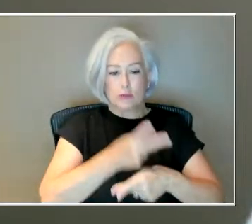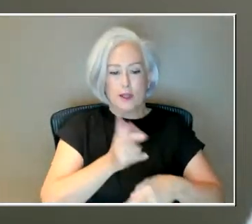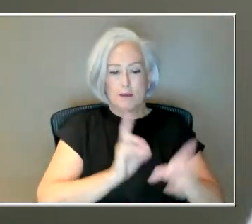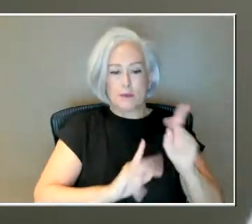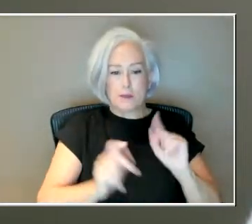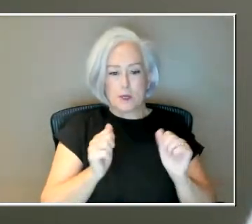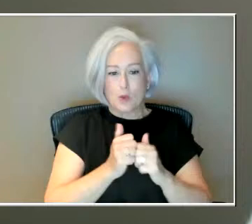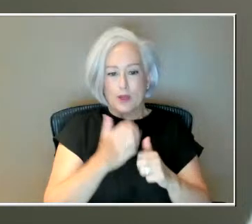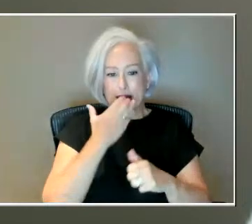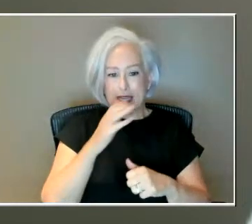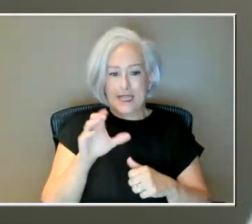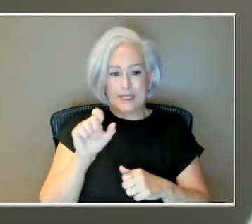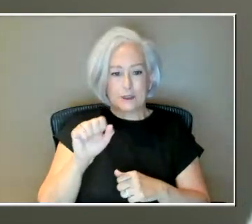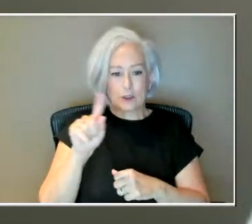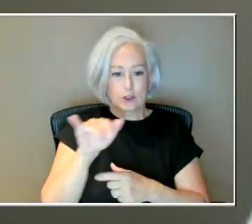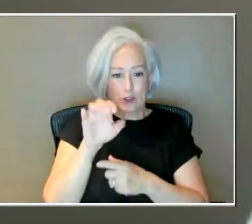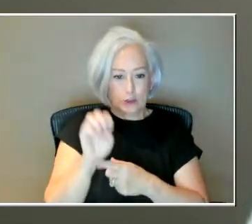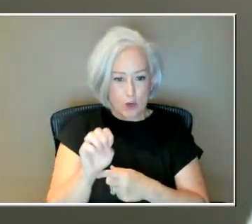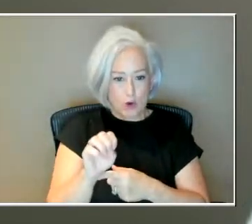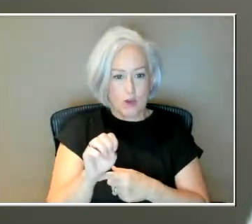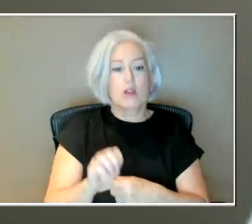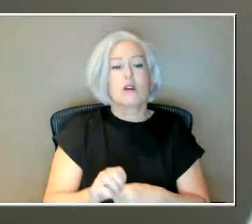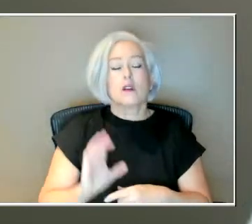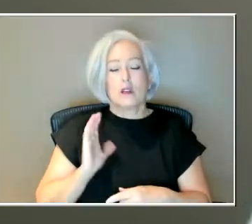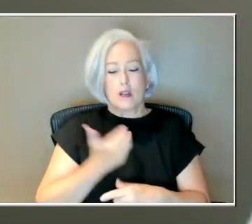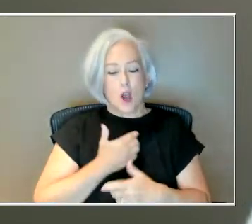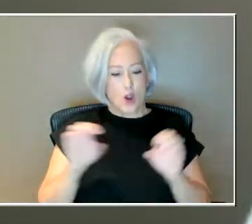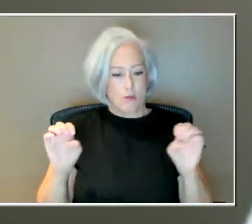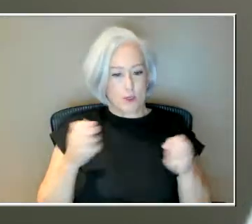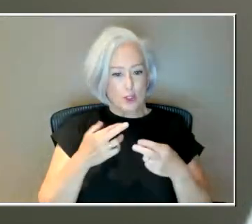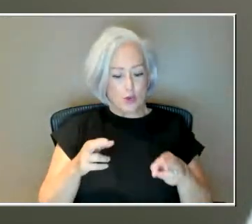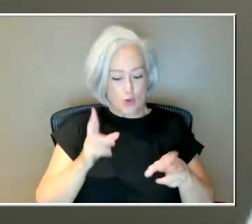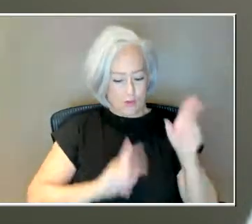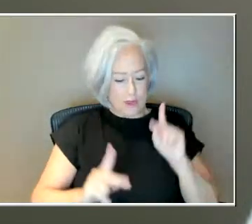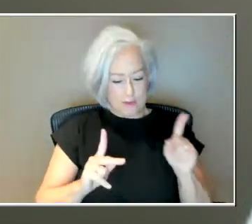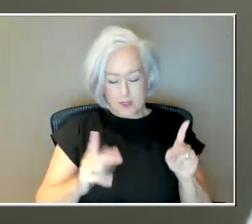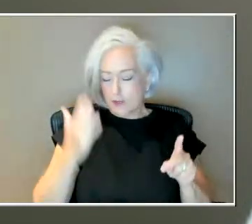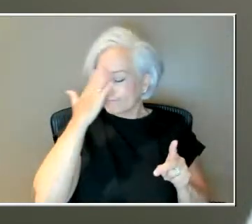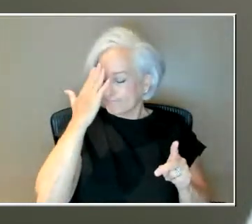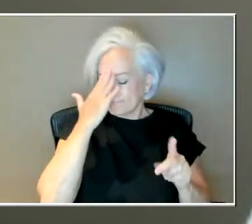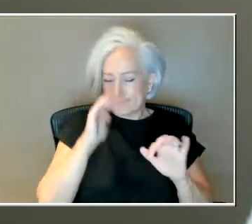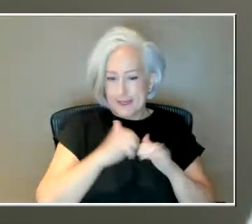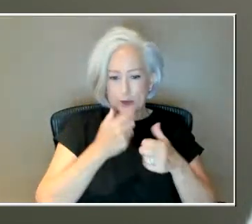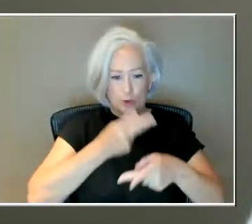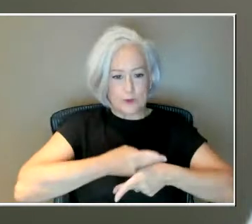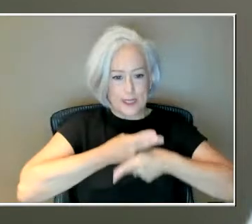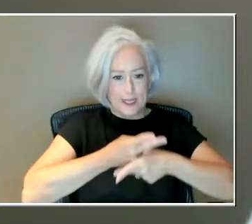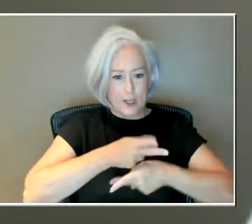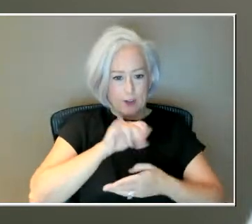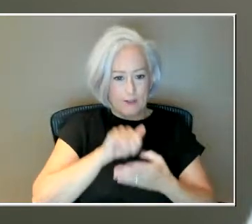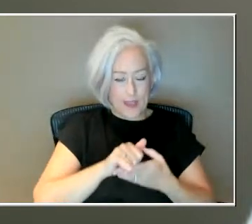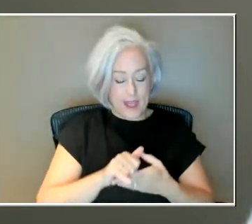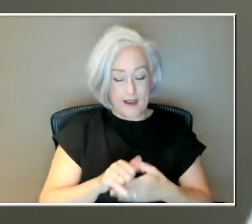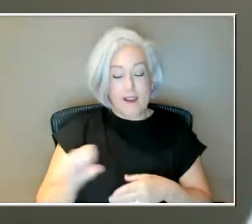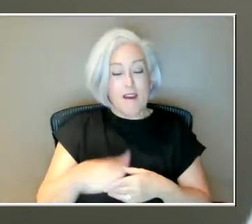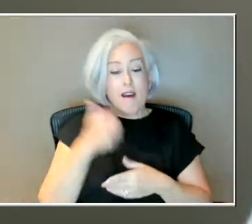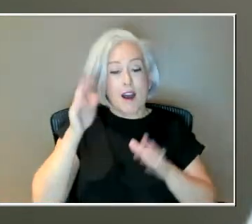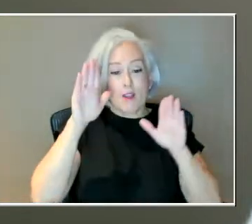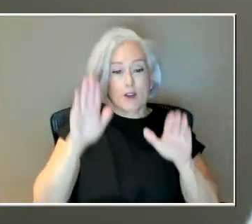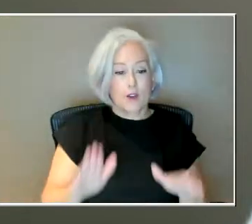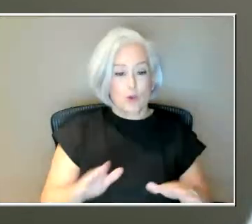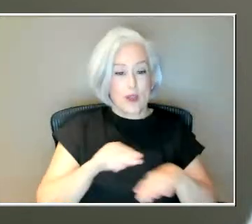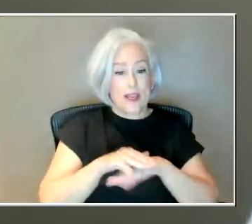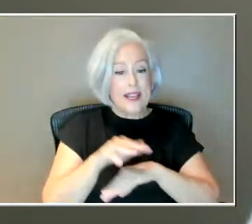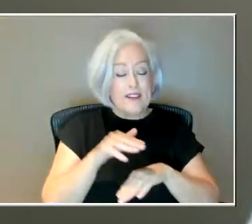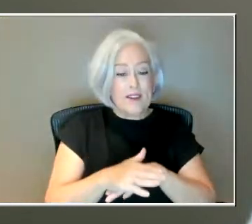very well versed in how to take care of that. In terms of prevention, I think what everyone said on this panel is fantastic advice. Really be aware of the symptoms